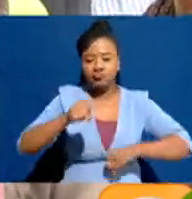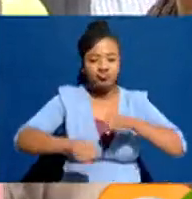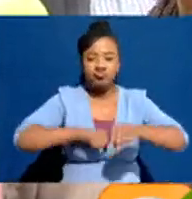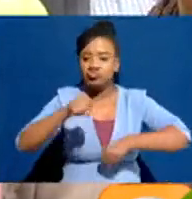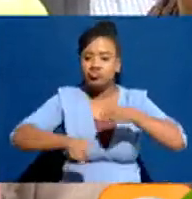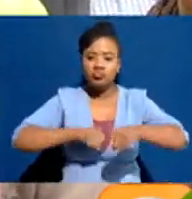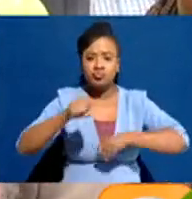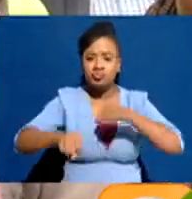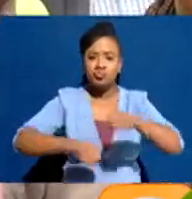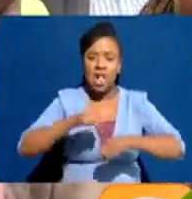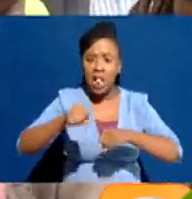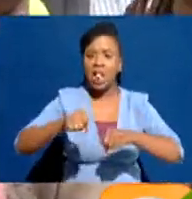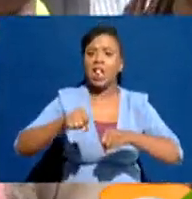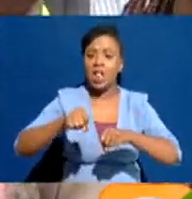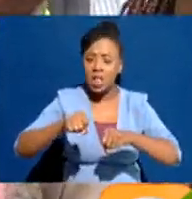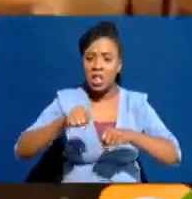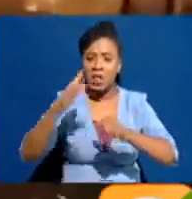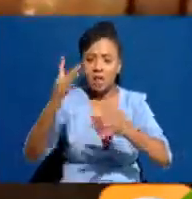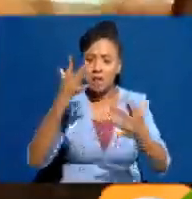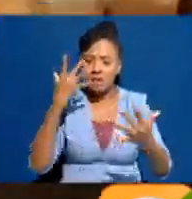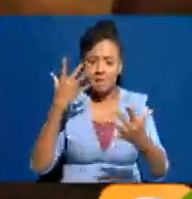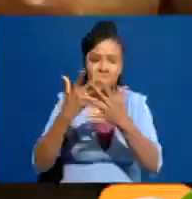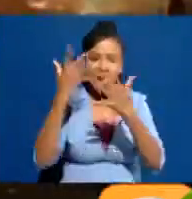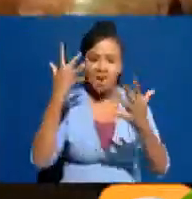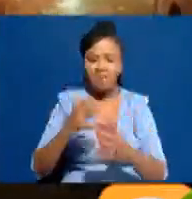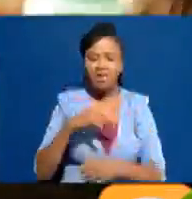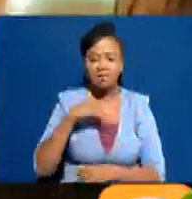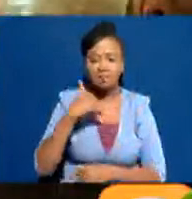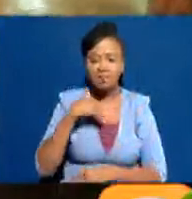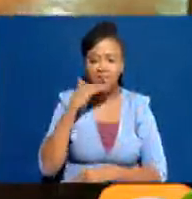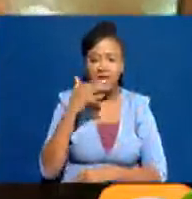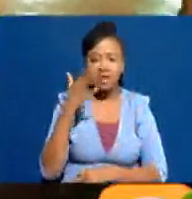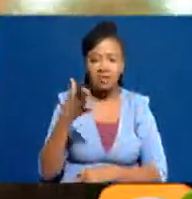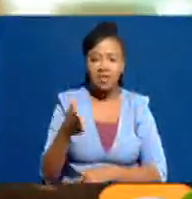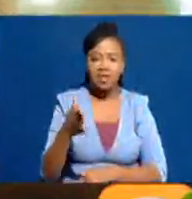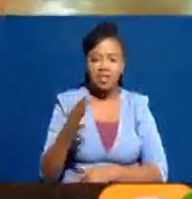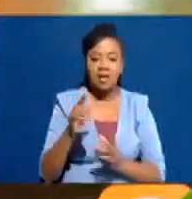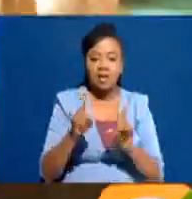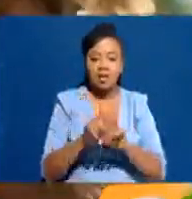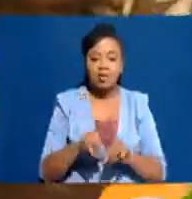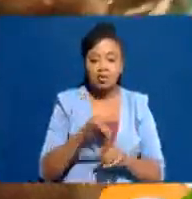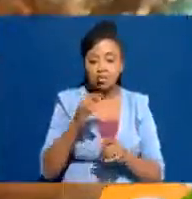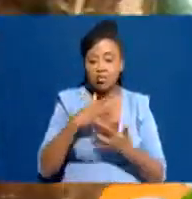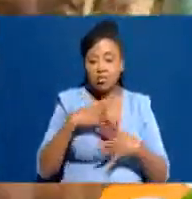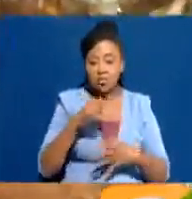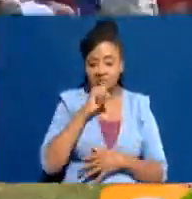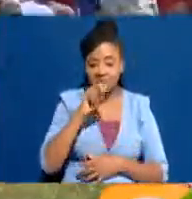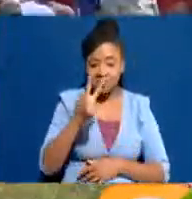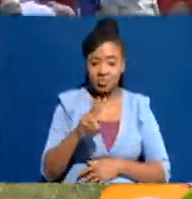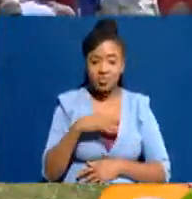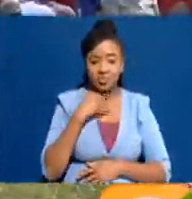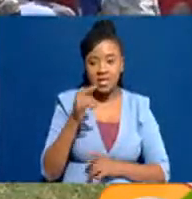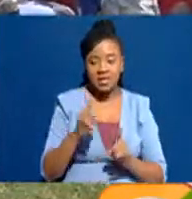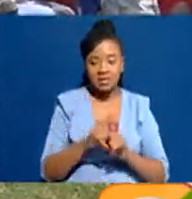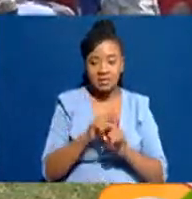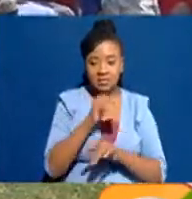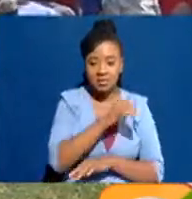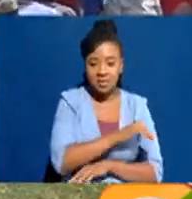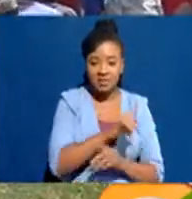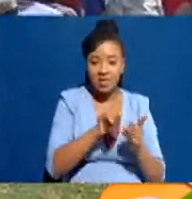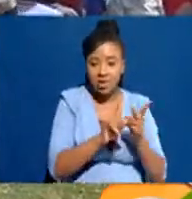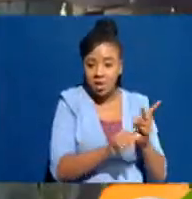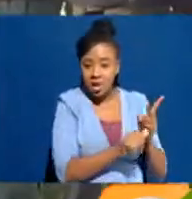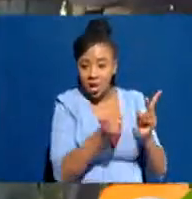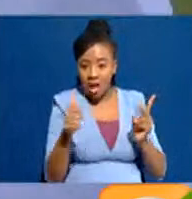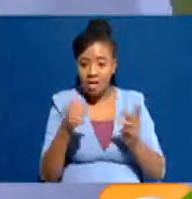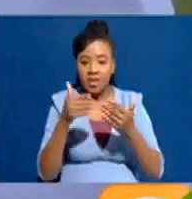masaa gari naye ilikuwa karibu kufika. Kinyanjui died alongside 52 other people that fateful evening. Another one is